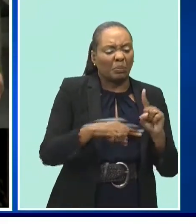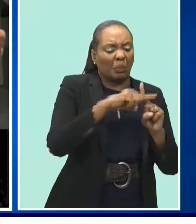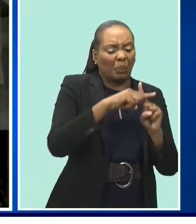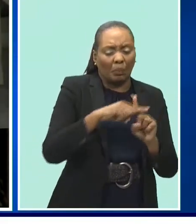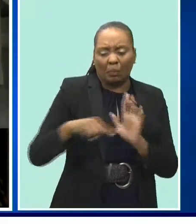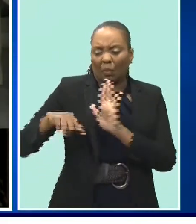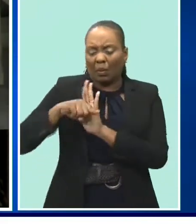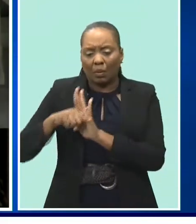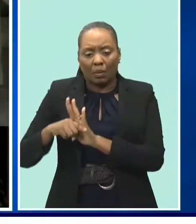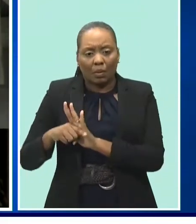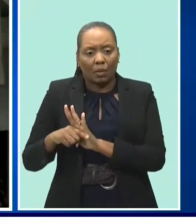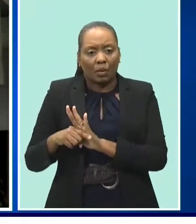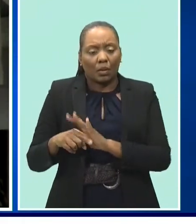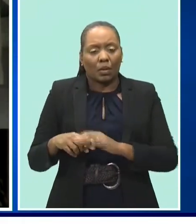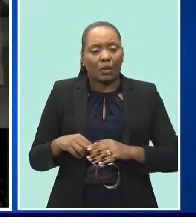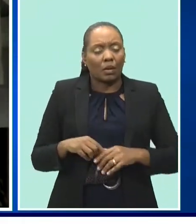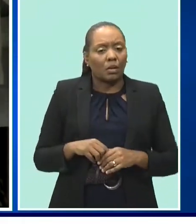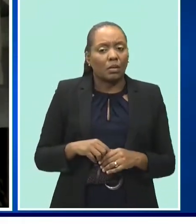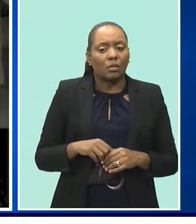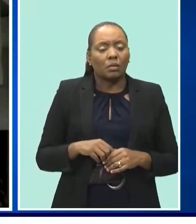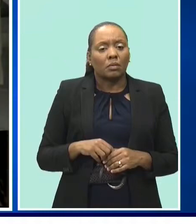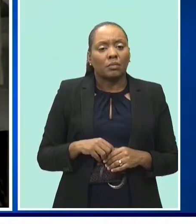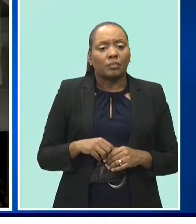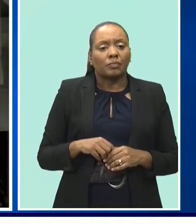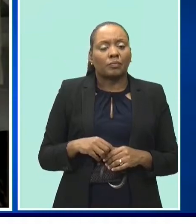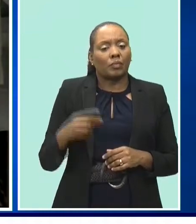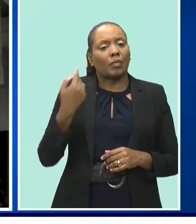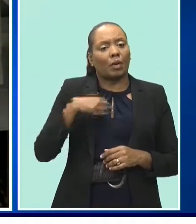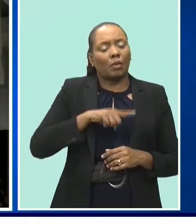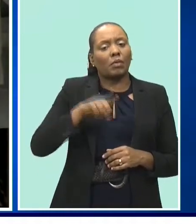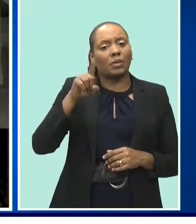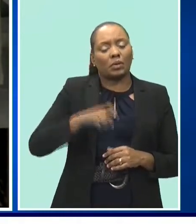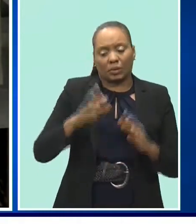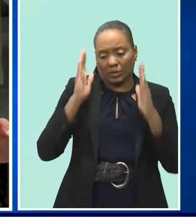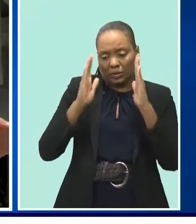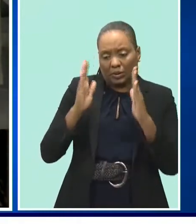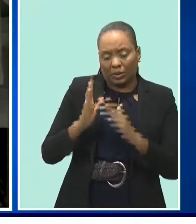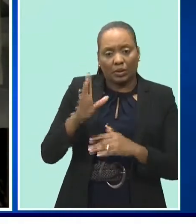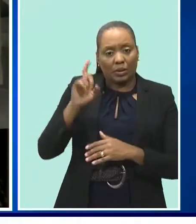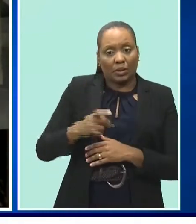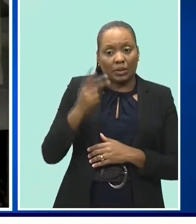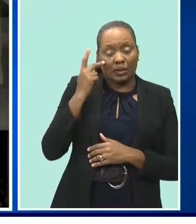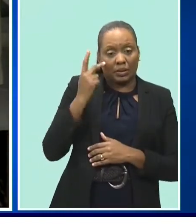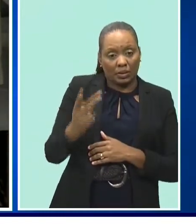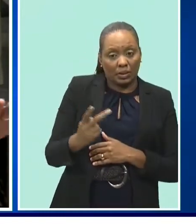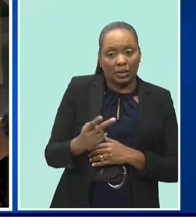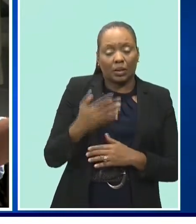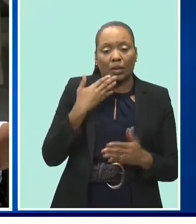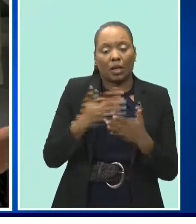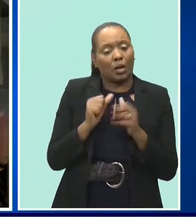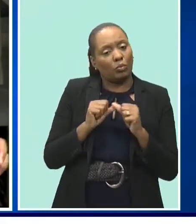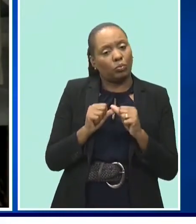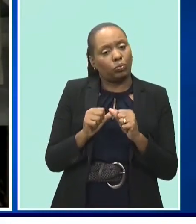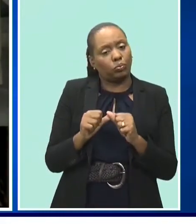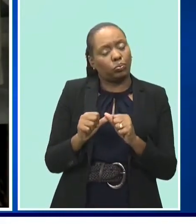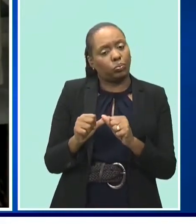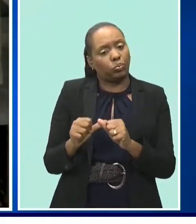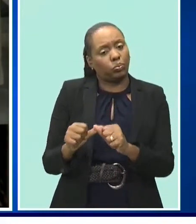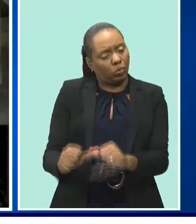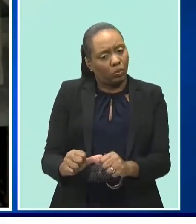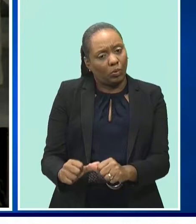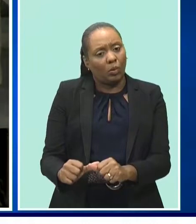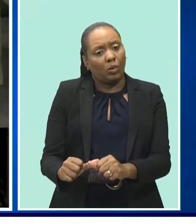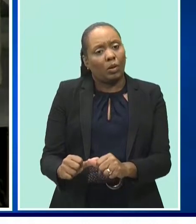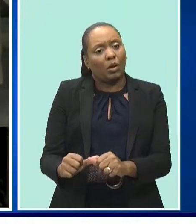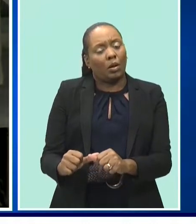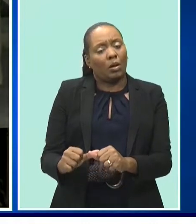effort to remove the trough period for our tourism so that we can have a relatively stable and level